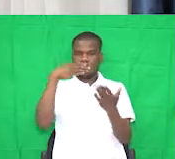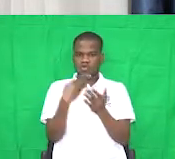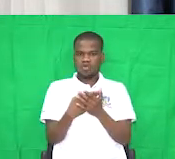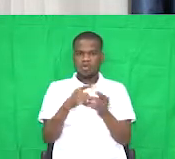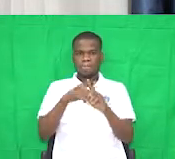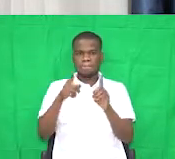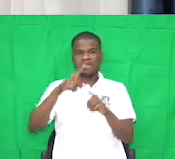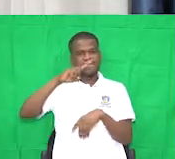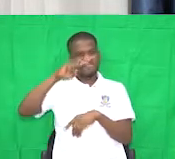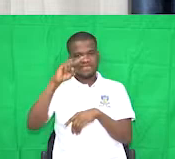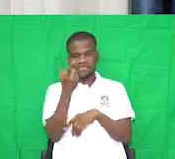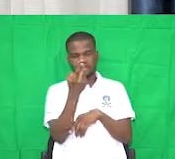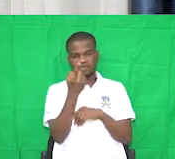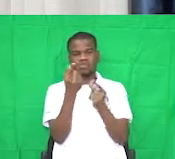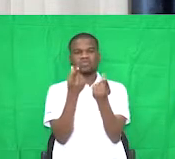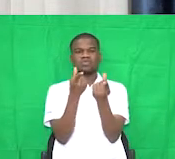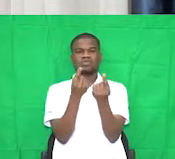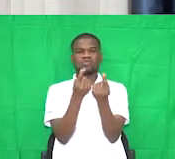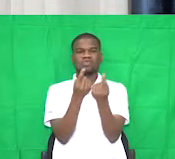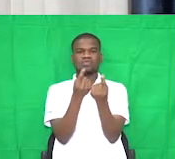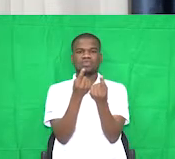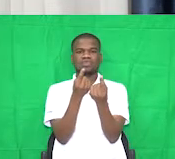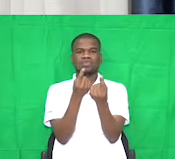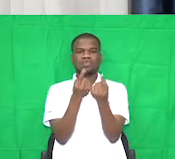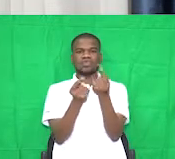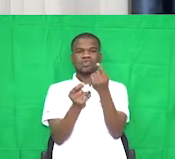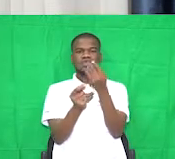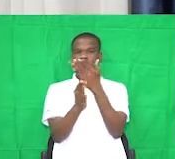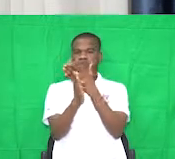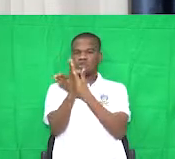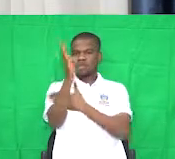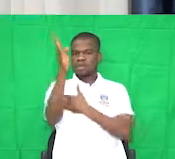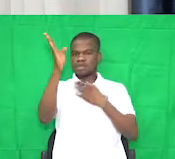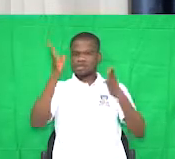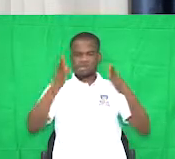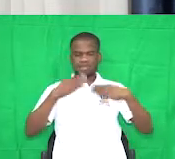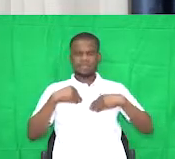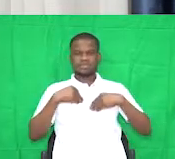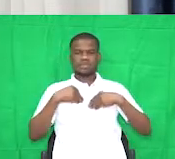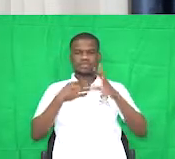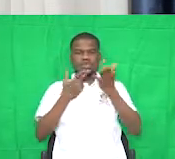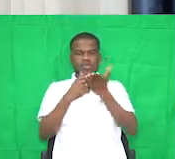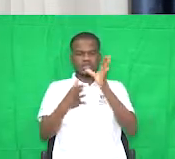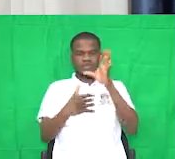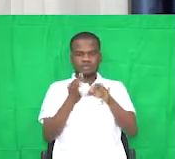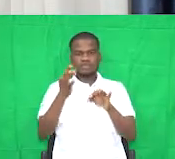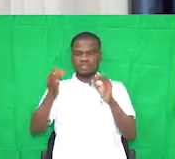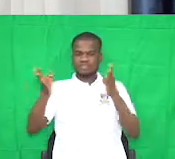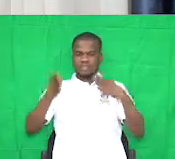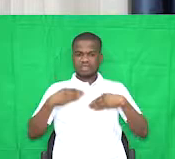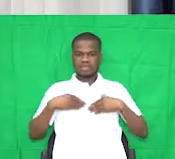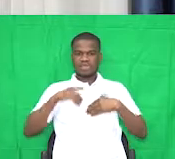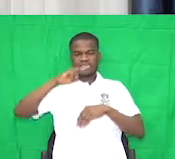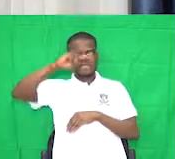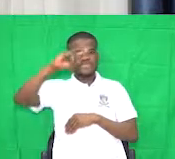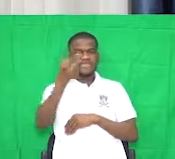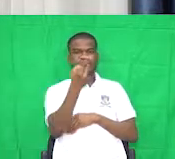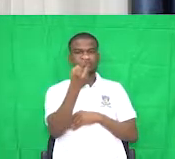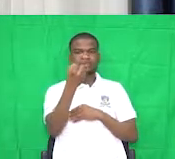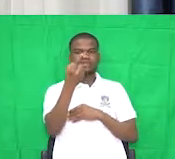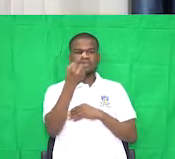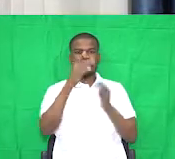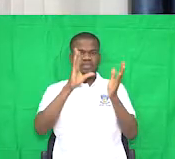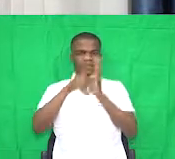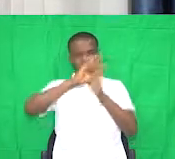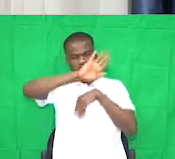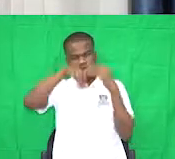when he met him, or say, I count everything as loss for the surpassing worth of gaining Christ Jesus, my Lord. And to walk on you, yes, you know. Bra, walk on